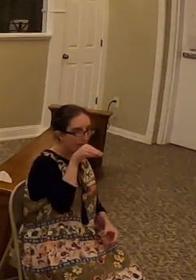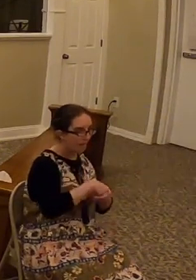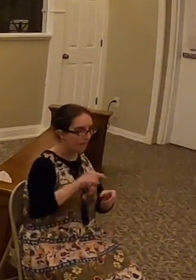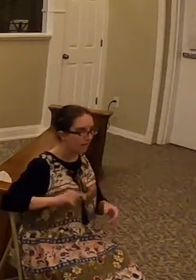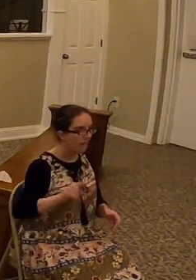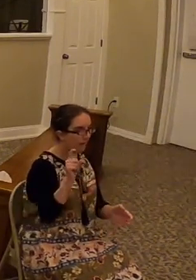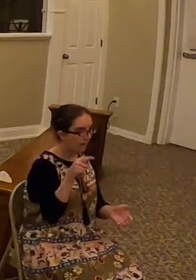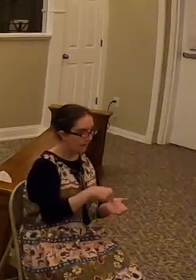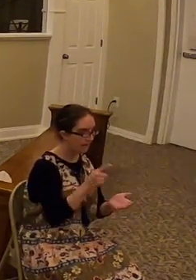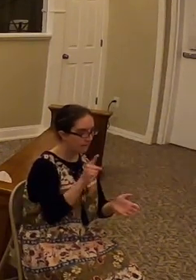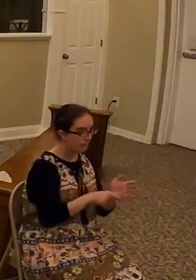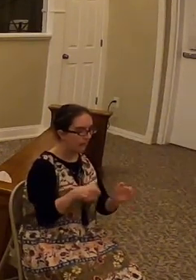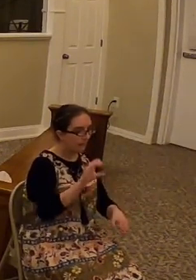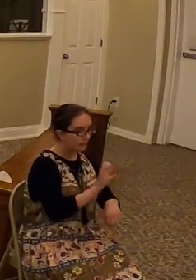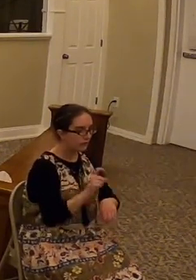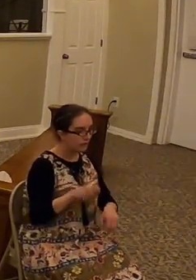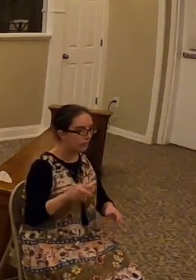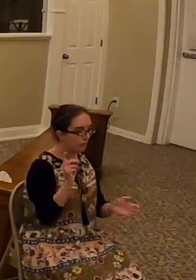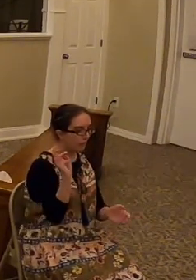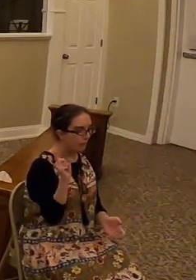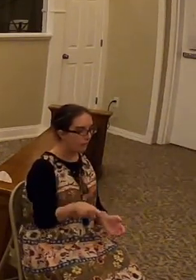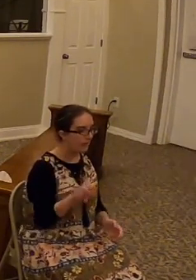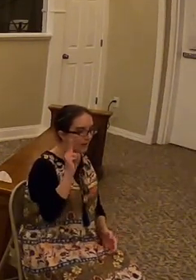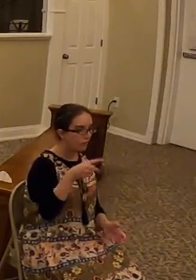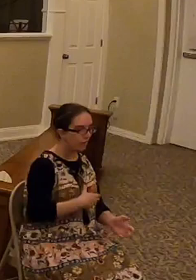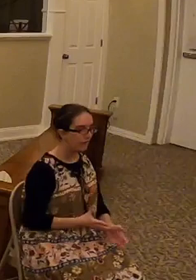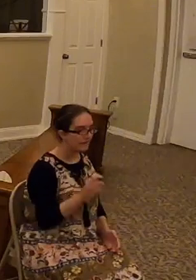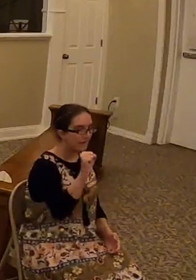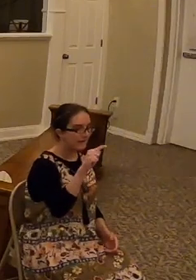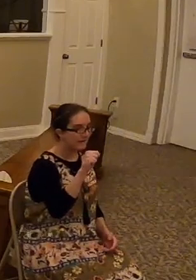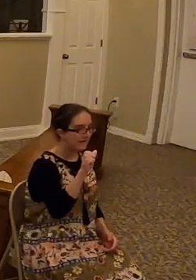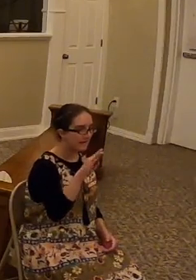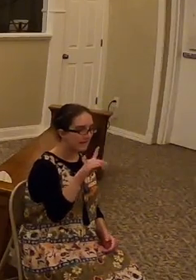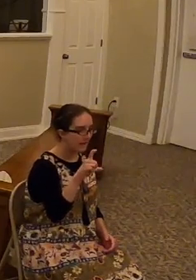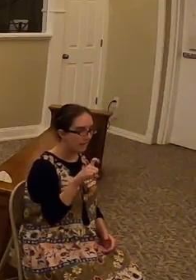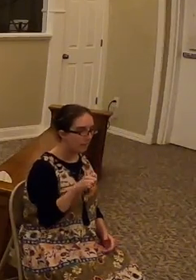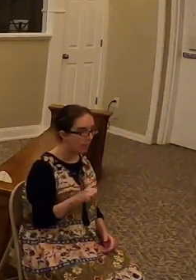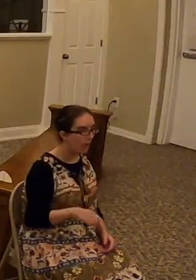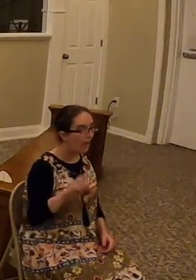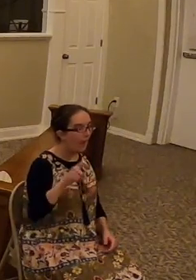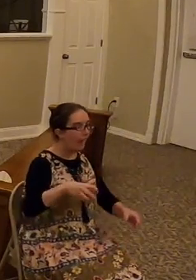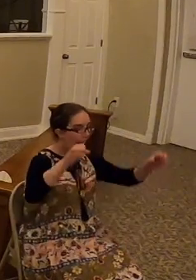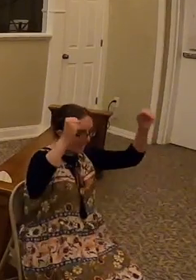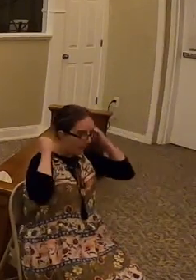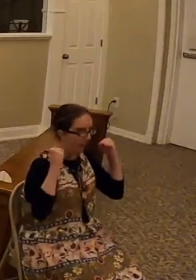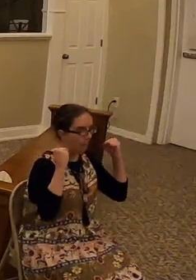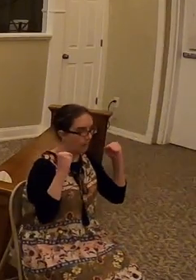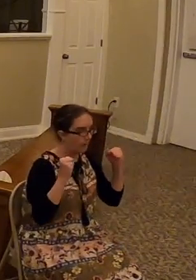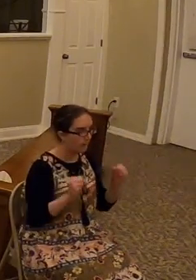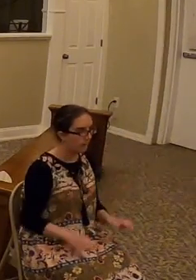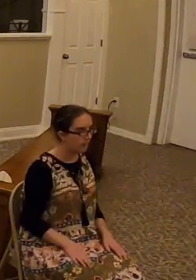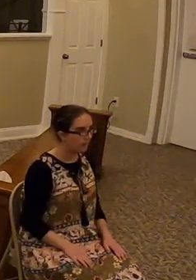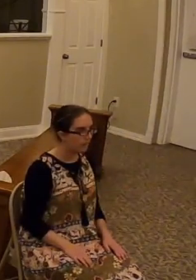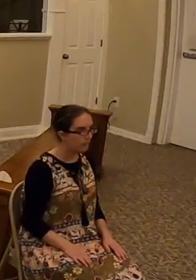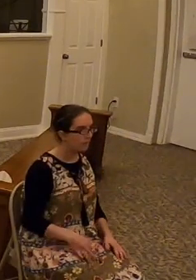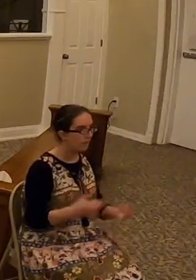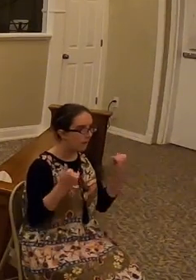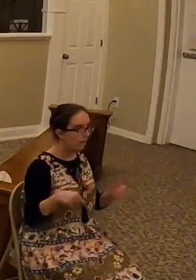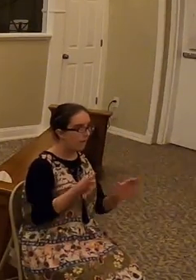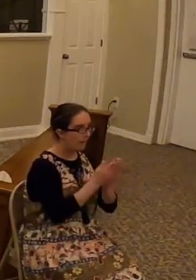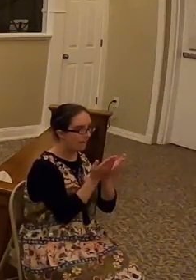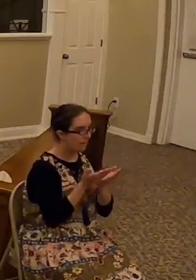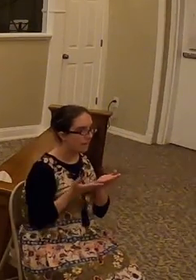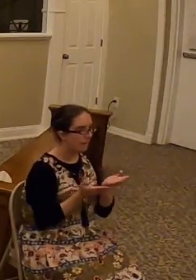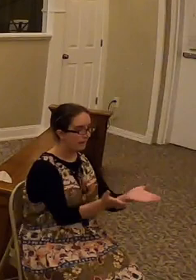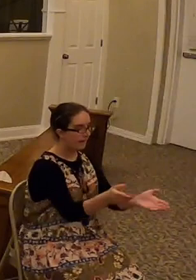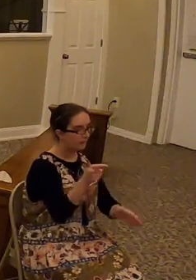is what the church needs. We need 2 things, stability and we need power. Hallelujah. Now, the